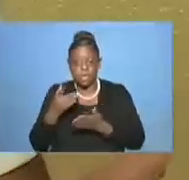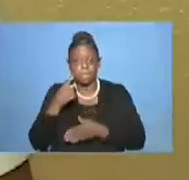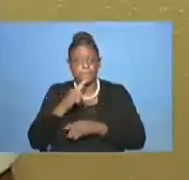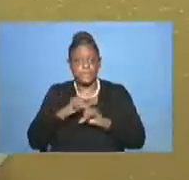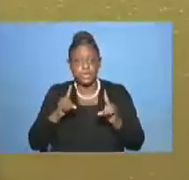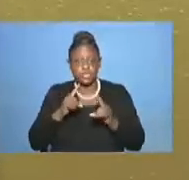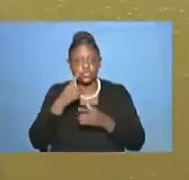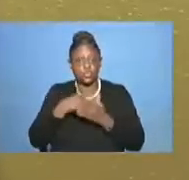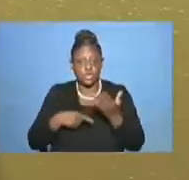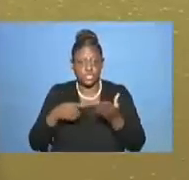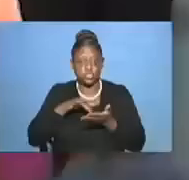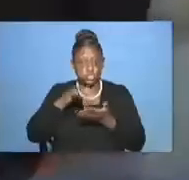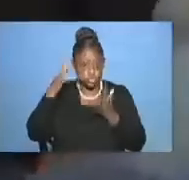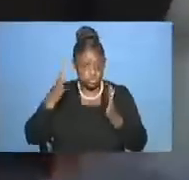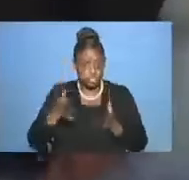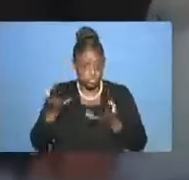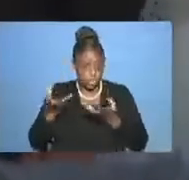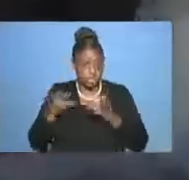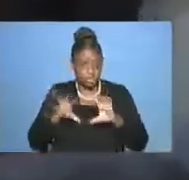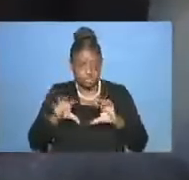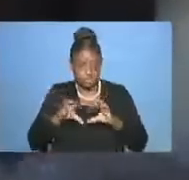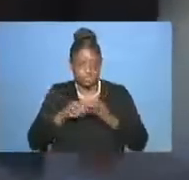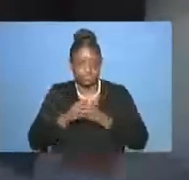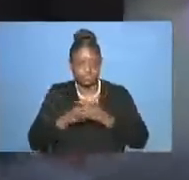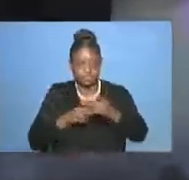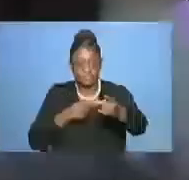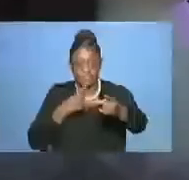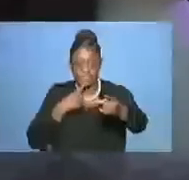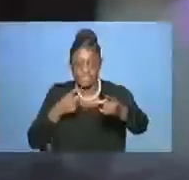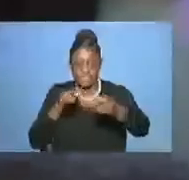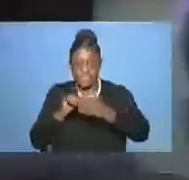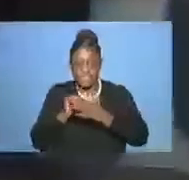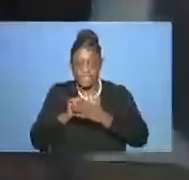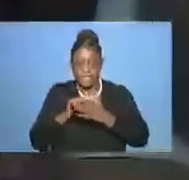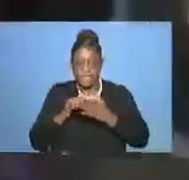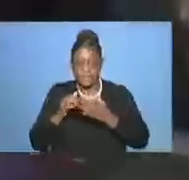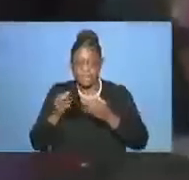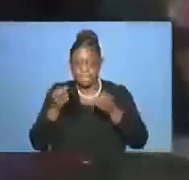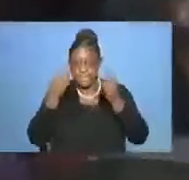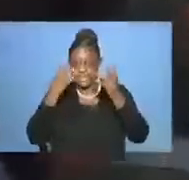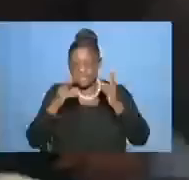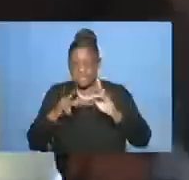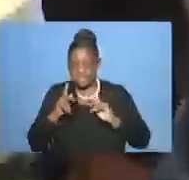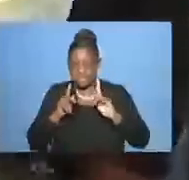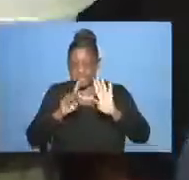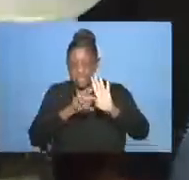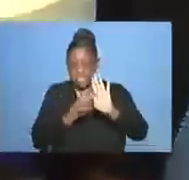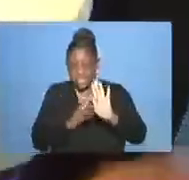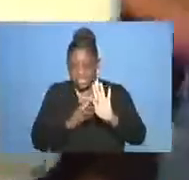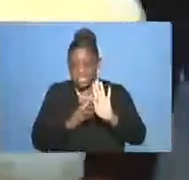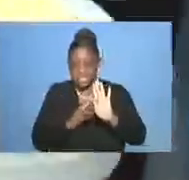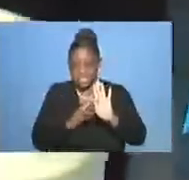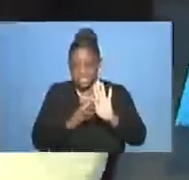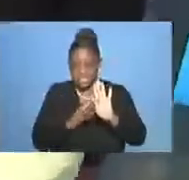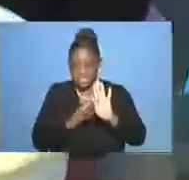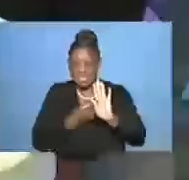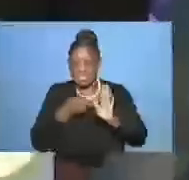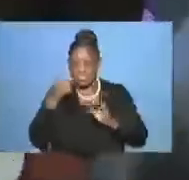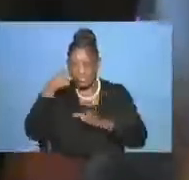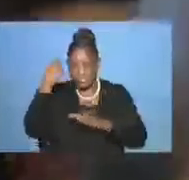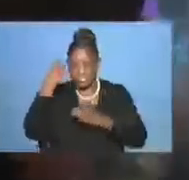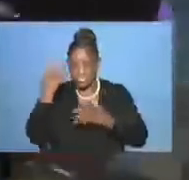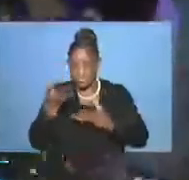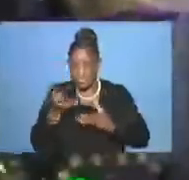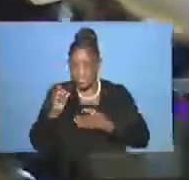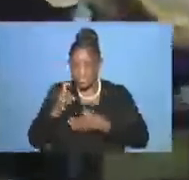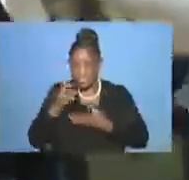the ambitions of our students are. Many of the students leaving that event having began the process toward enrollment and funding. For the